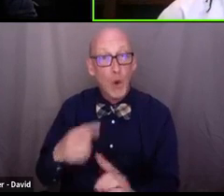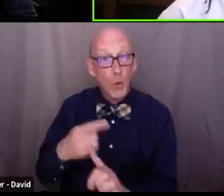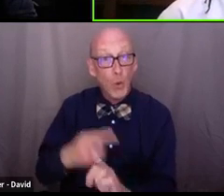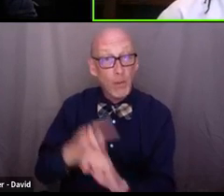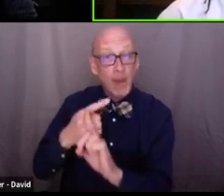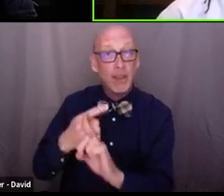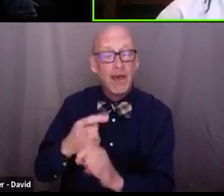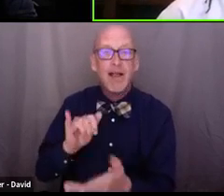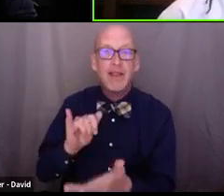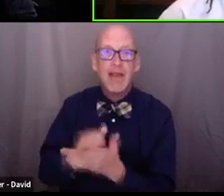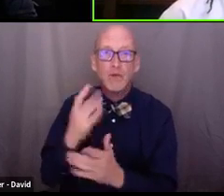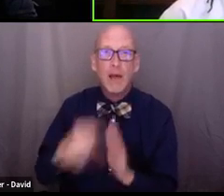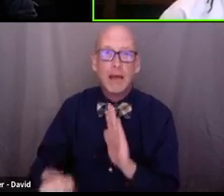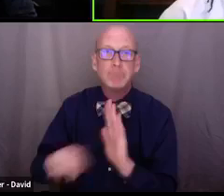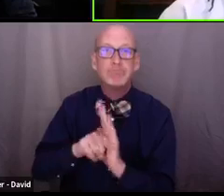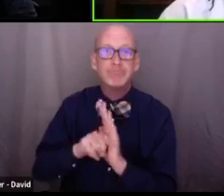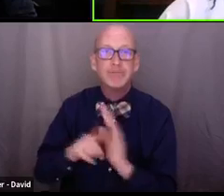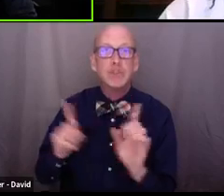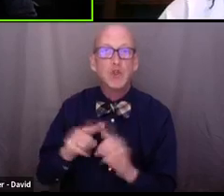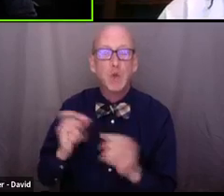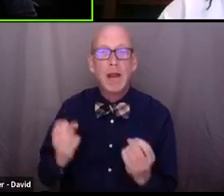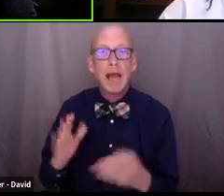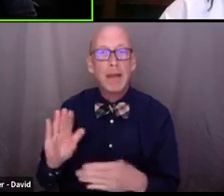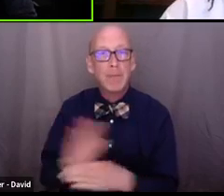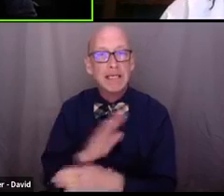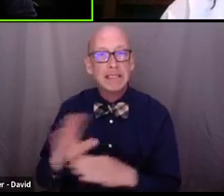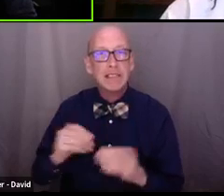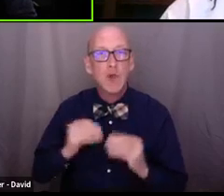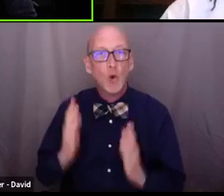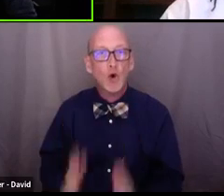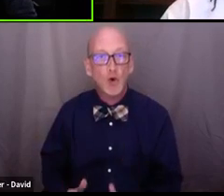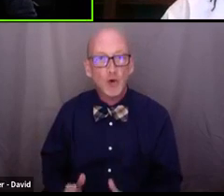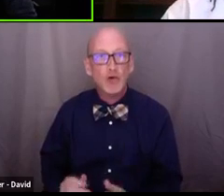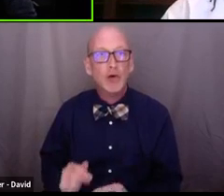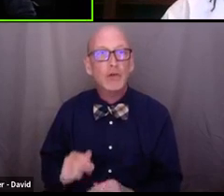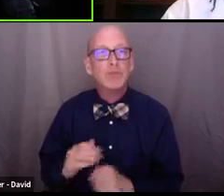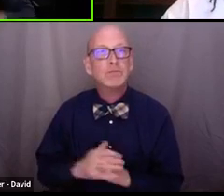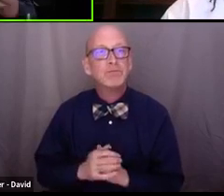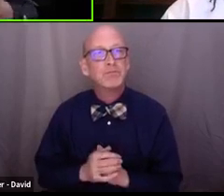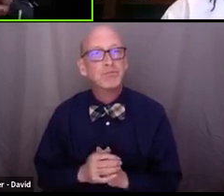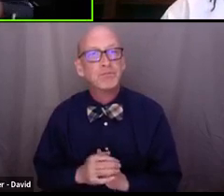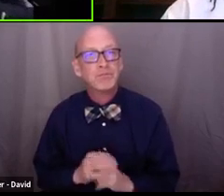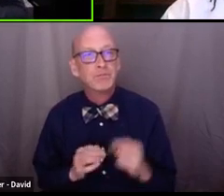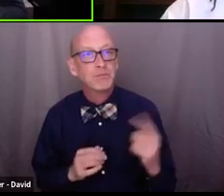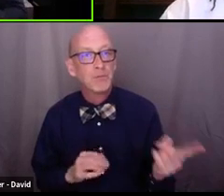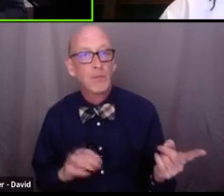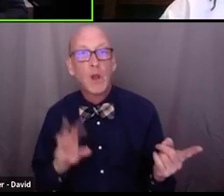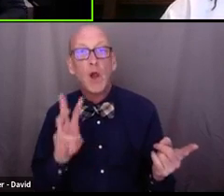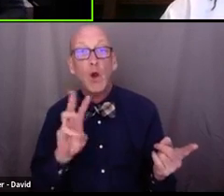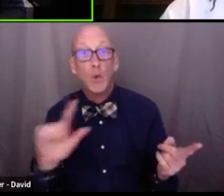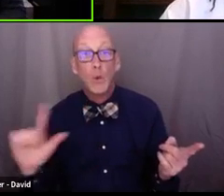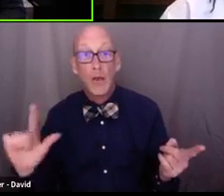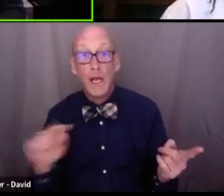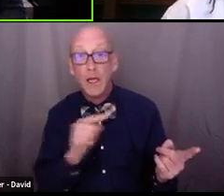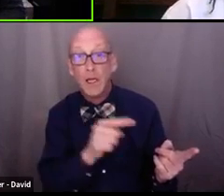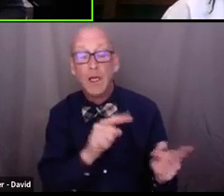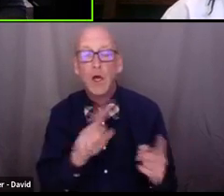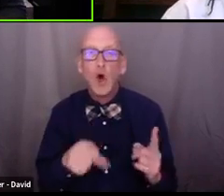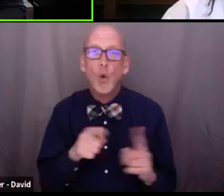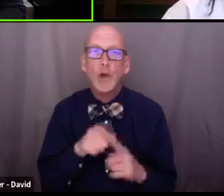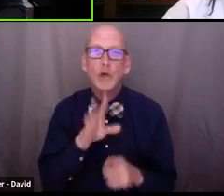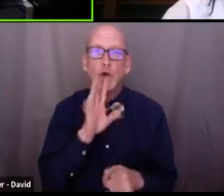of those business owners. And Ambria, you know, when you think about the industries that we create businesses